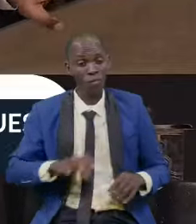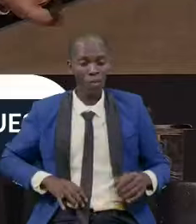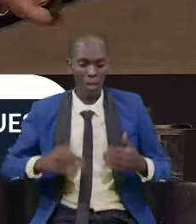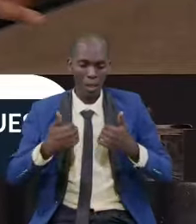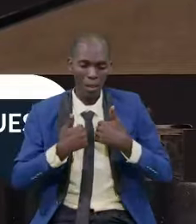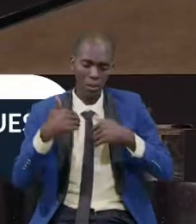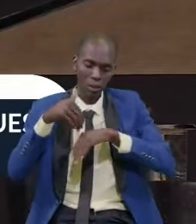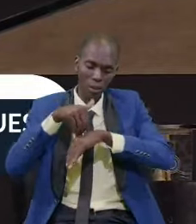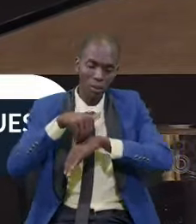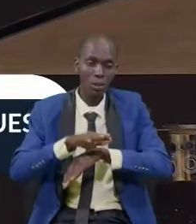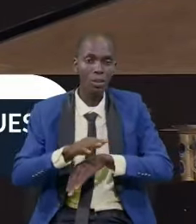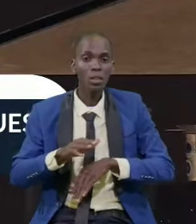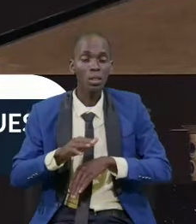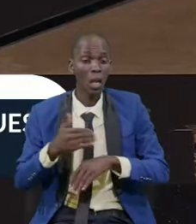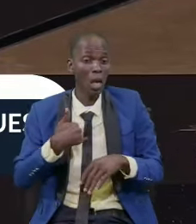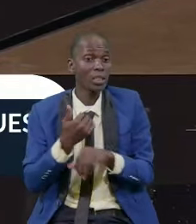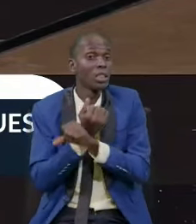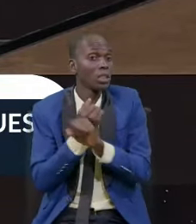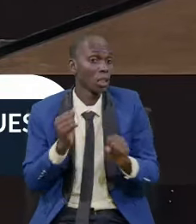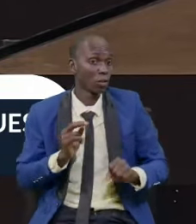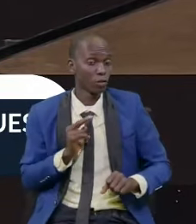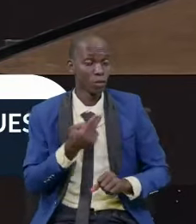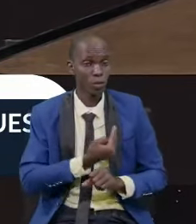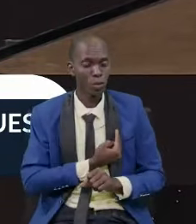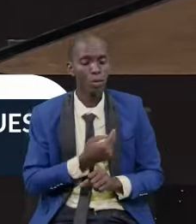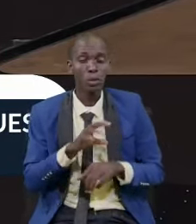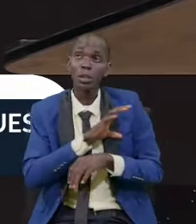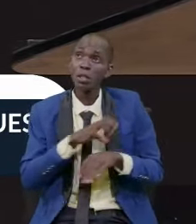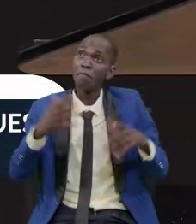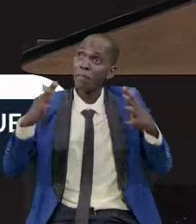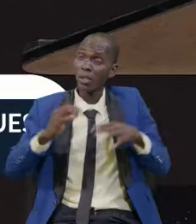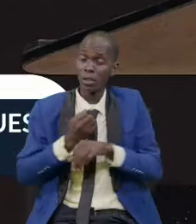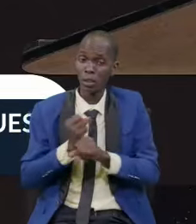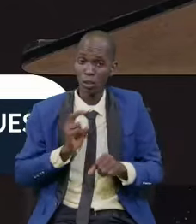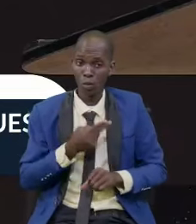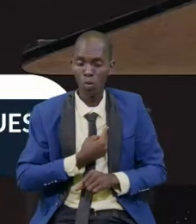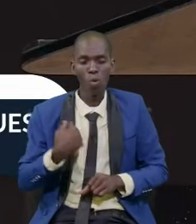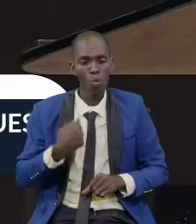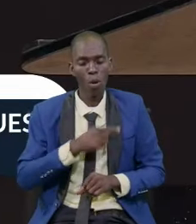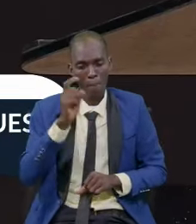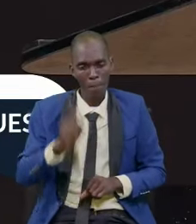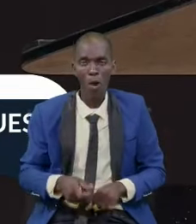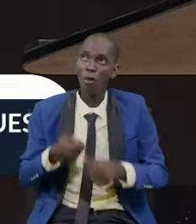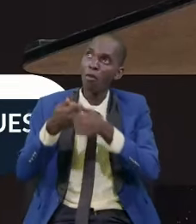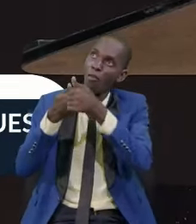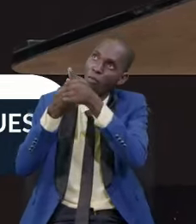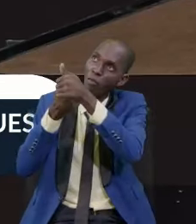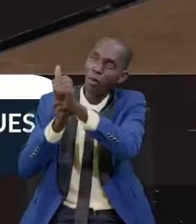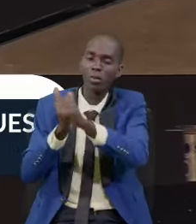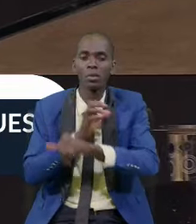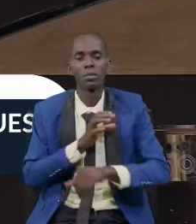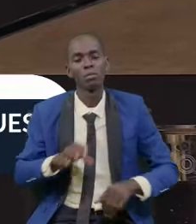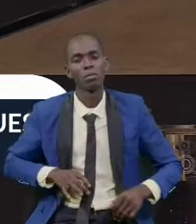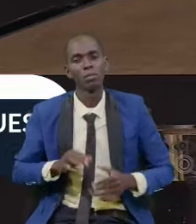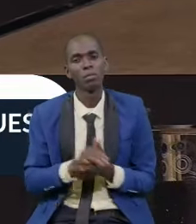And because Christ has saved us, we want to follow in his steps. What will